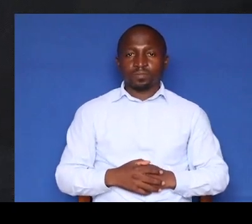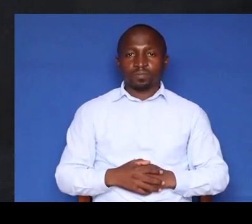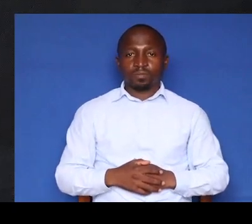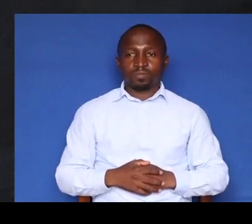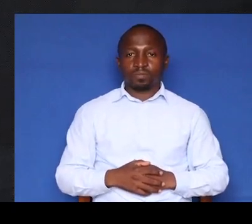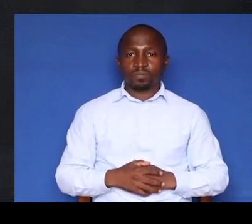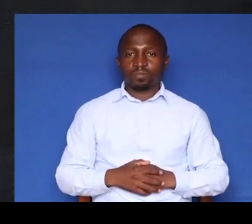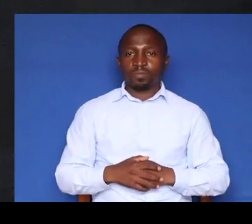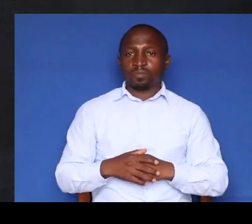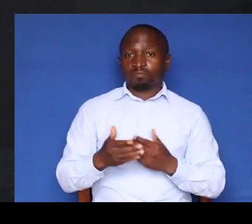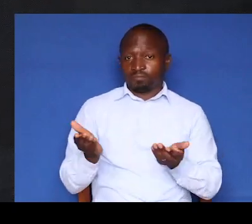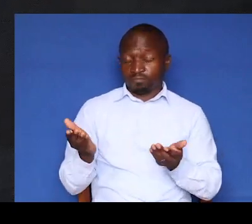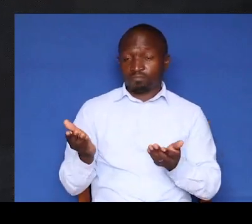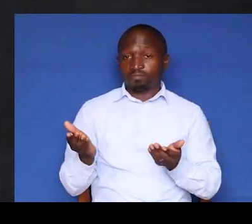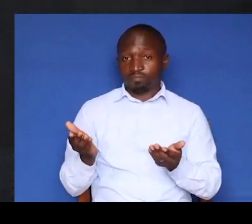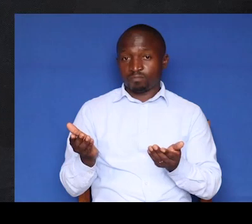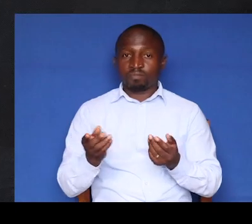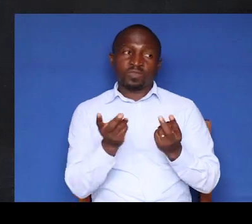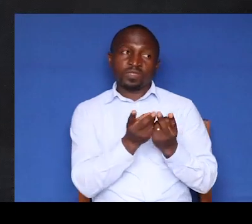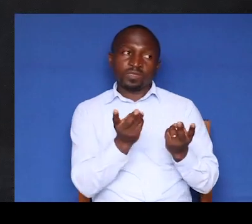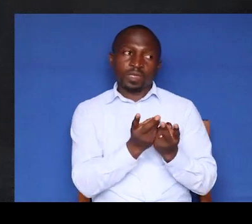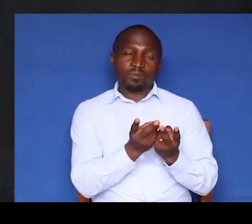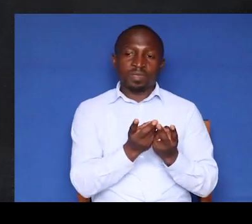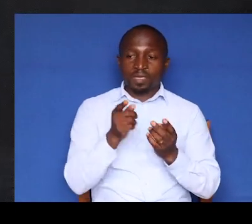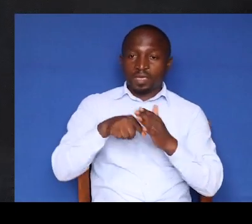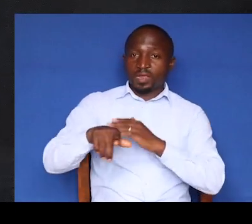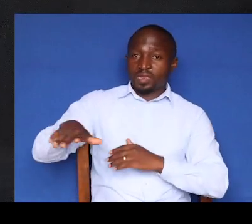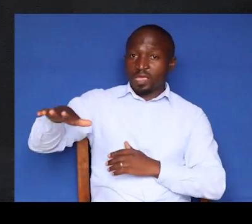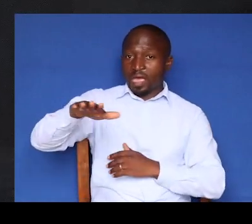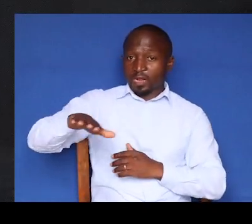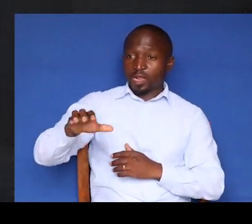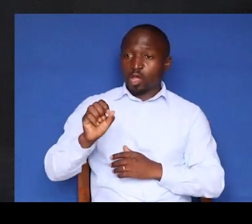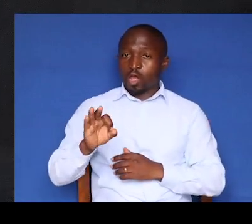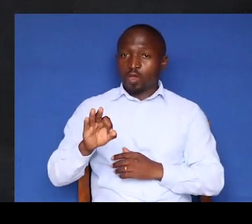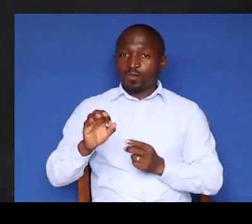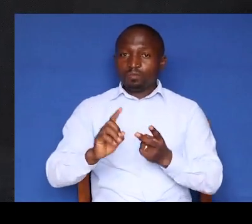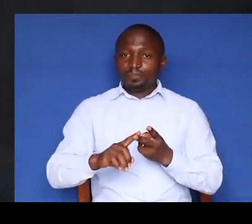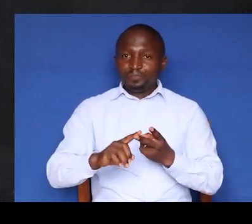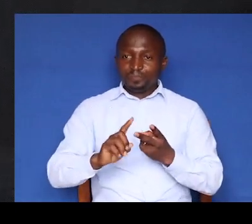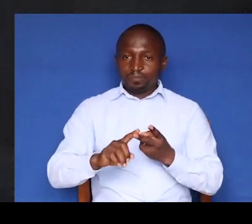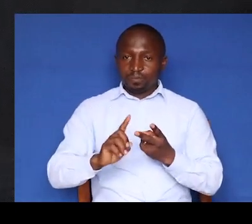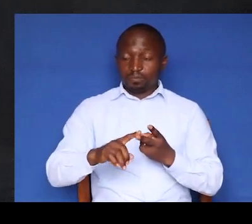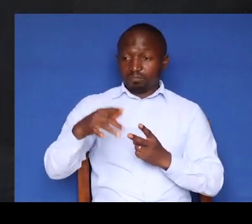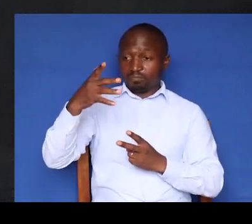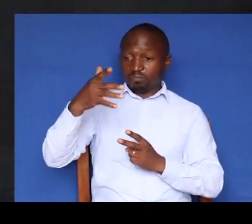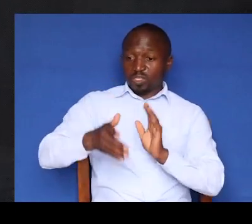the same to say, in areas of drainage basin.